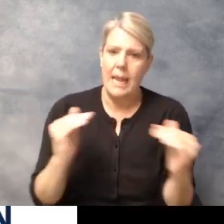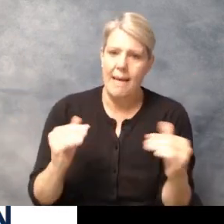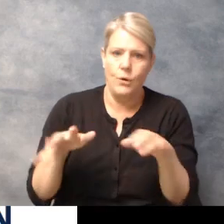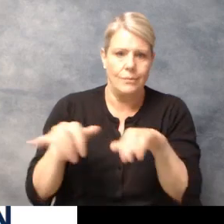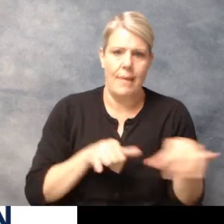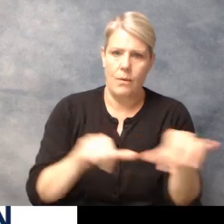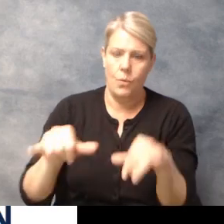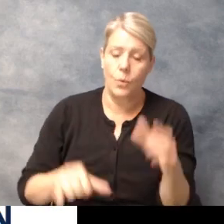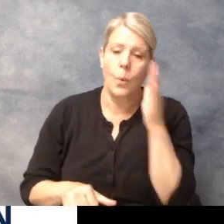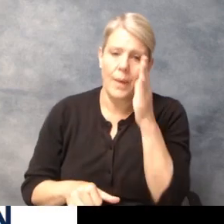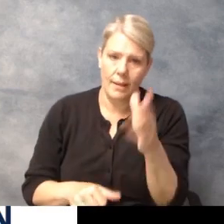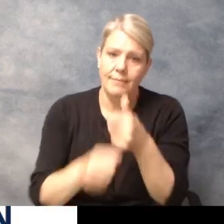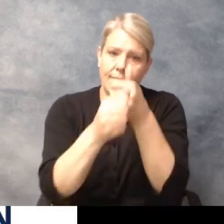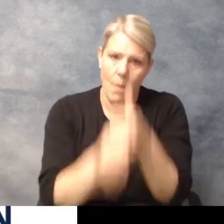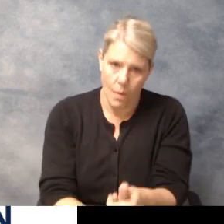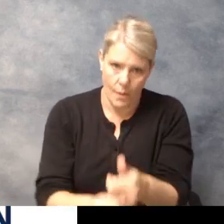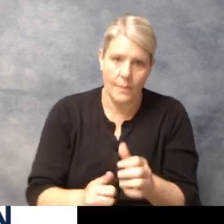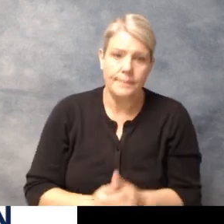standards.